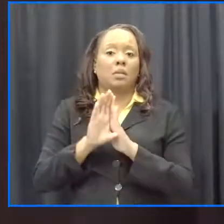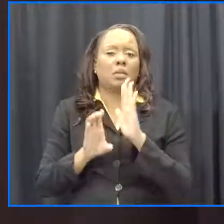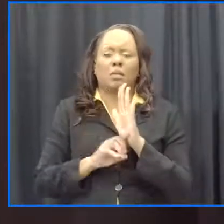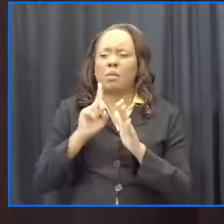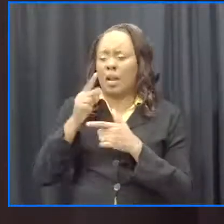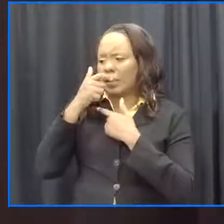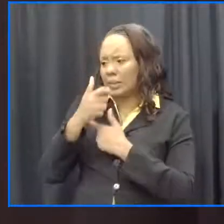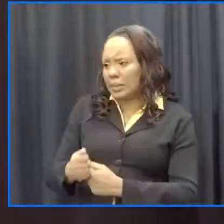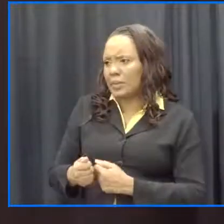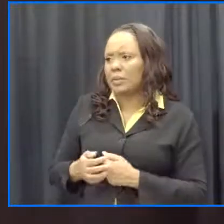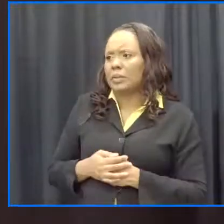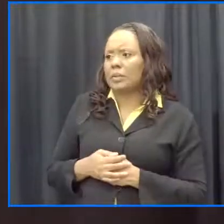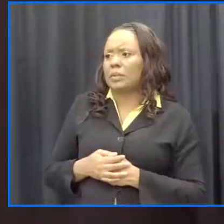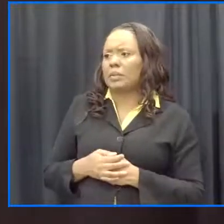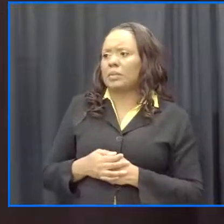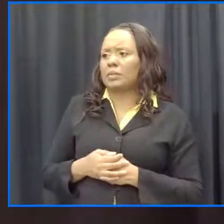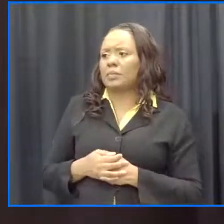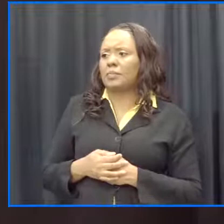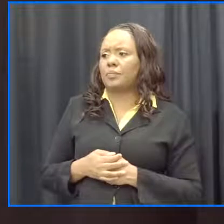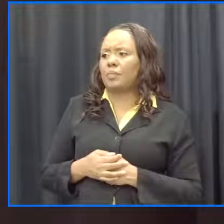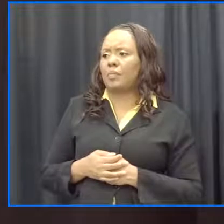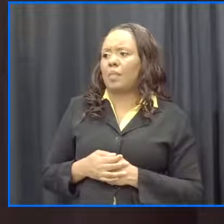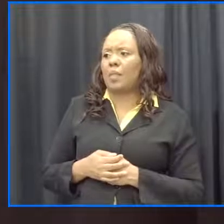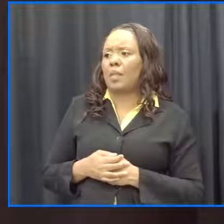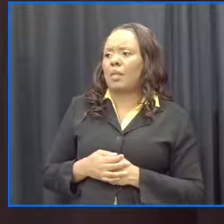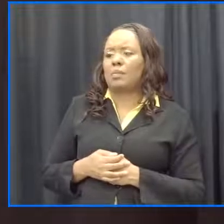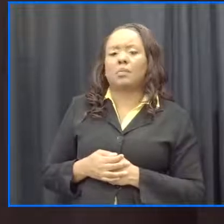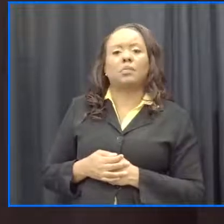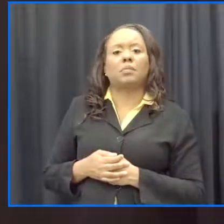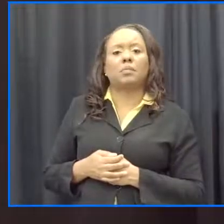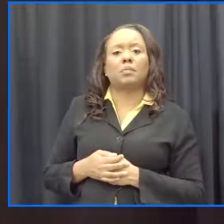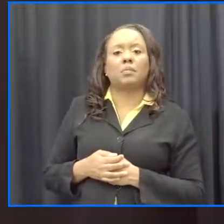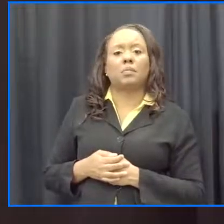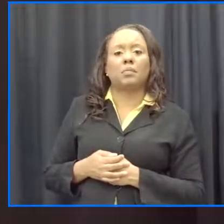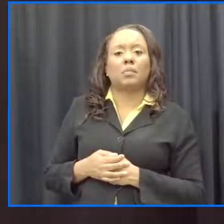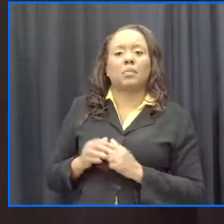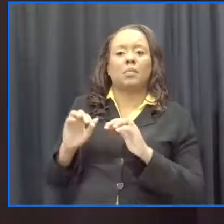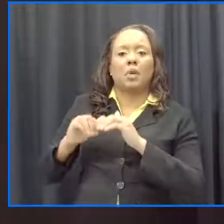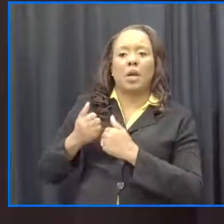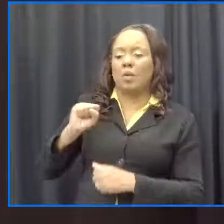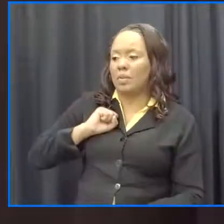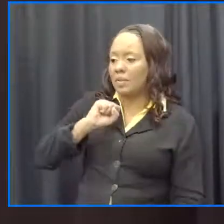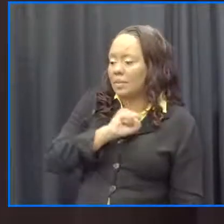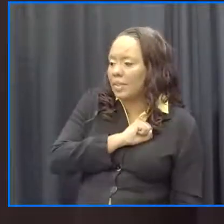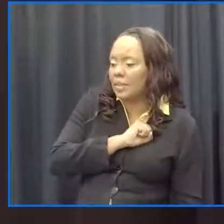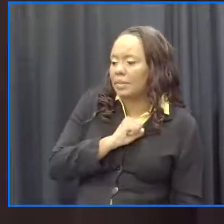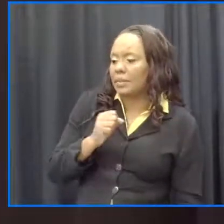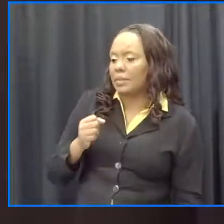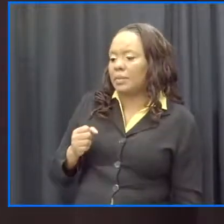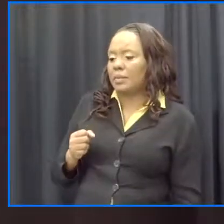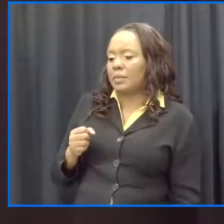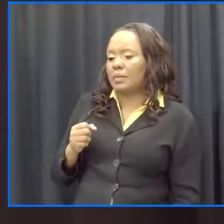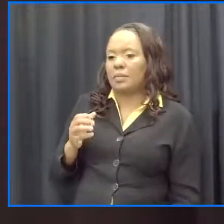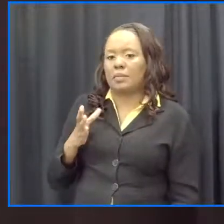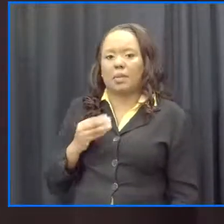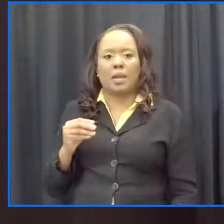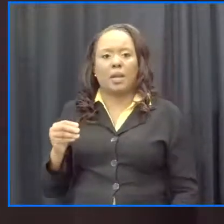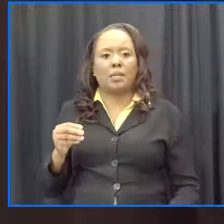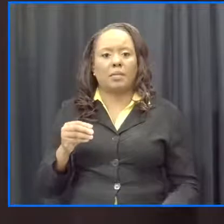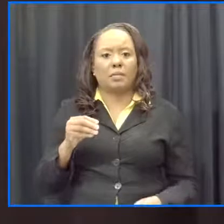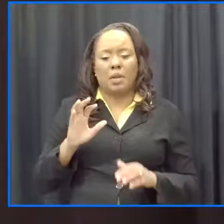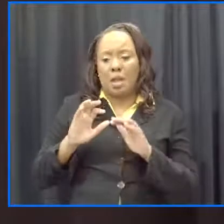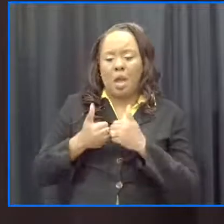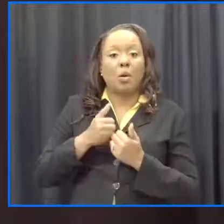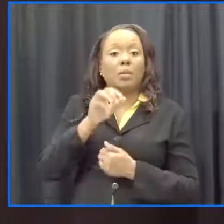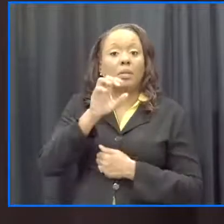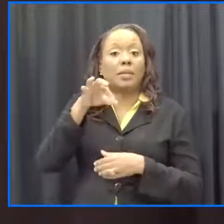provisions which seek to deal with how the Senate has an oversight of the work of bodies such as the Ombudsman, the